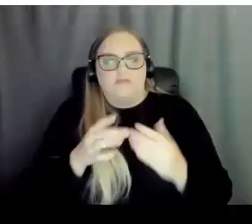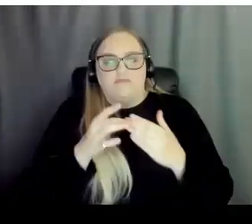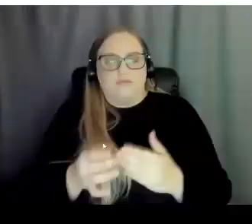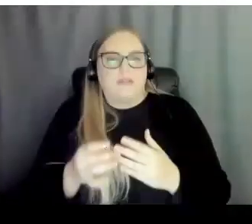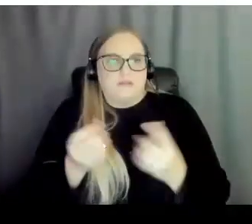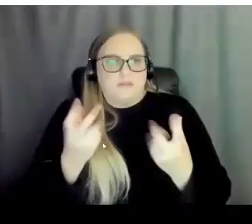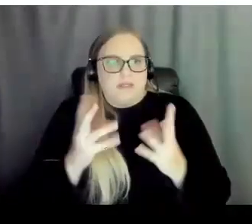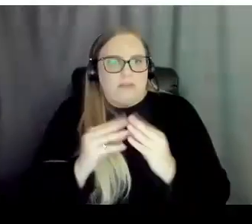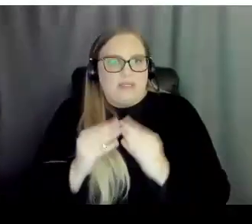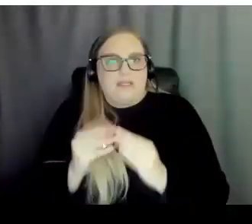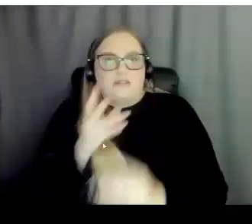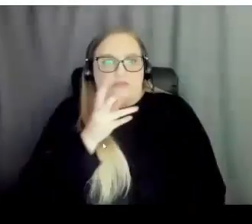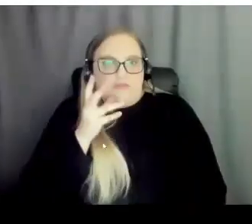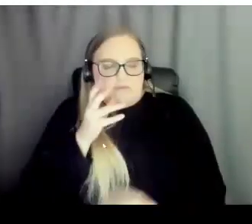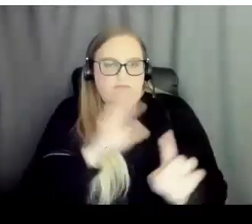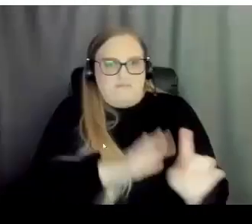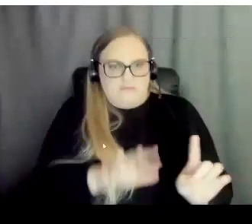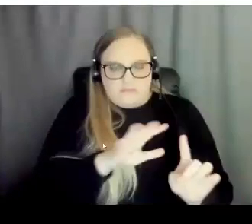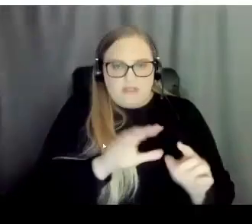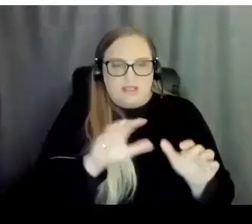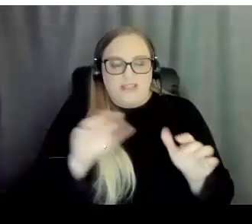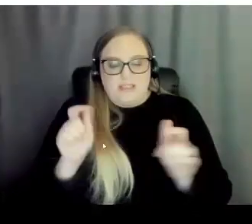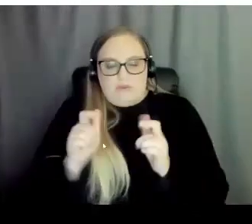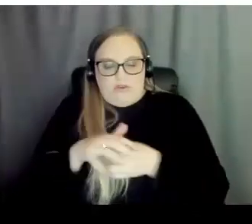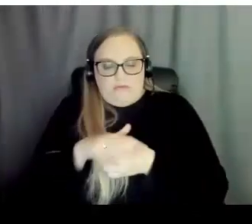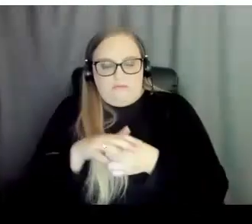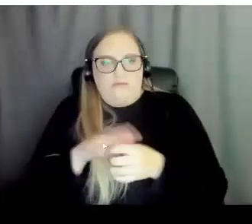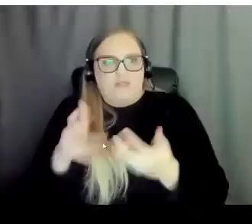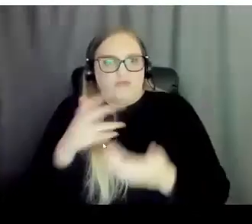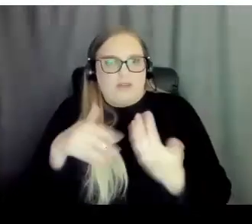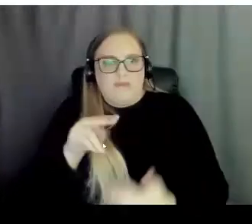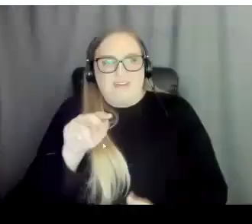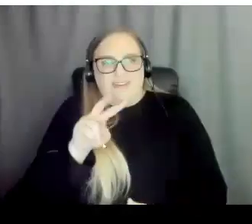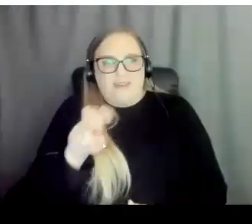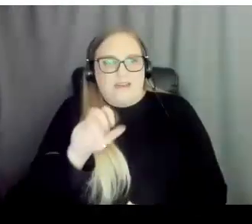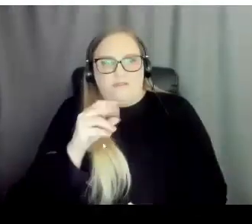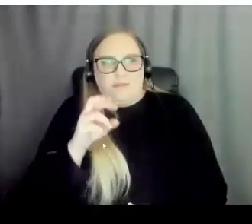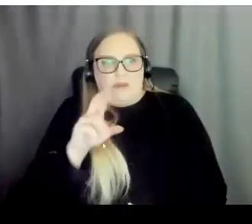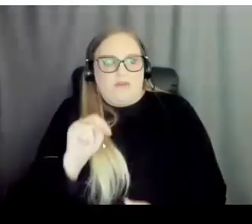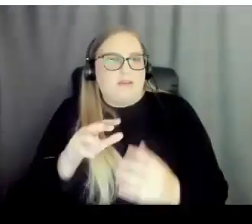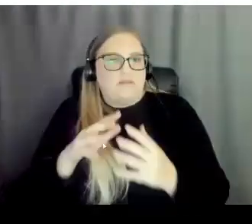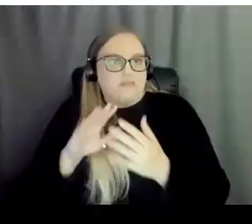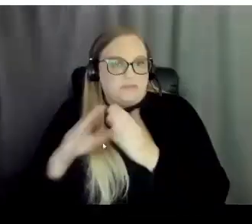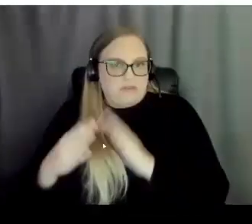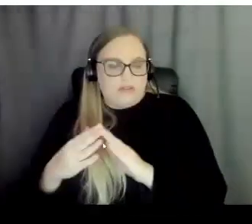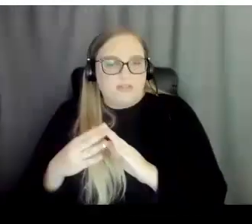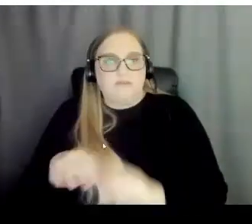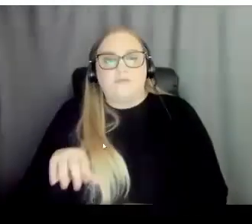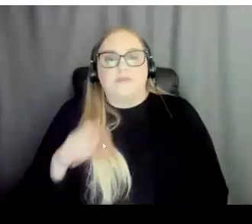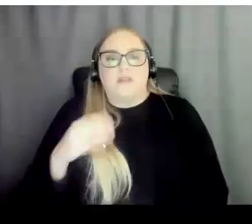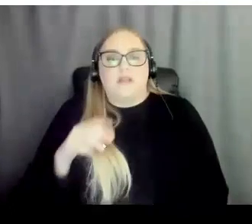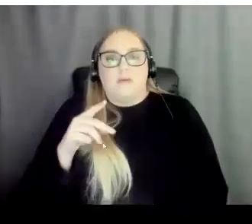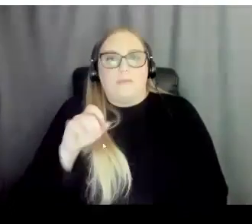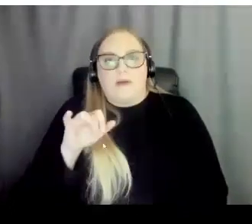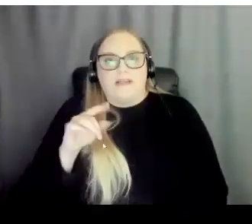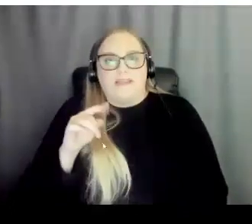areas, as well as many smaller venues interacting with Native American communities. Rensselaer Polytechnic Institute, along with the